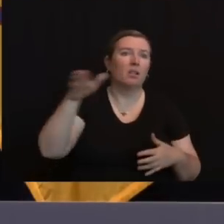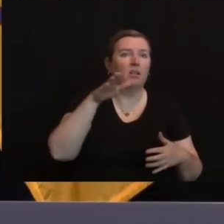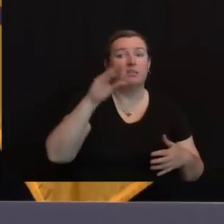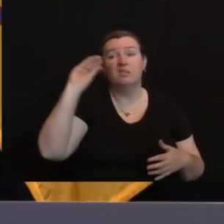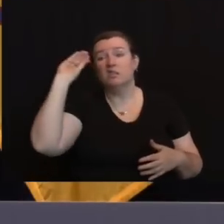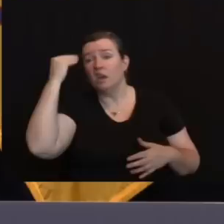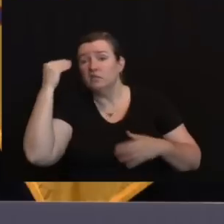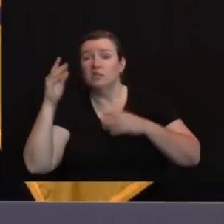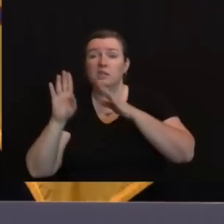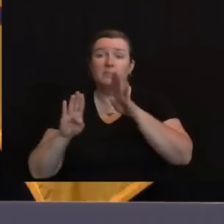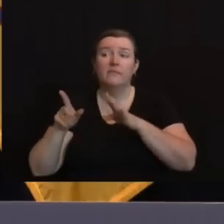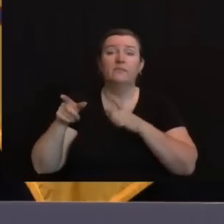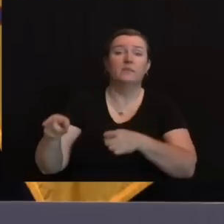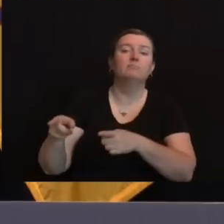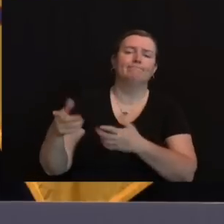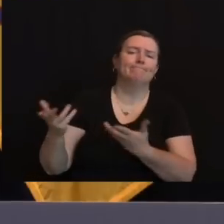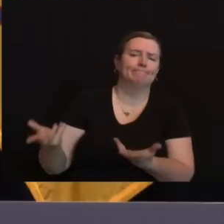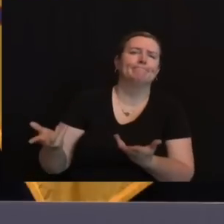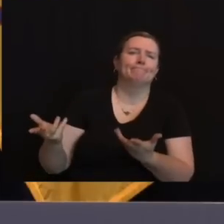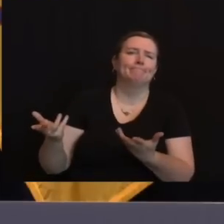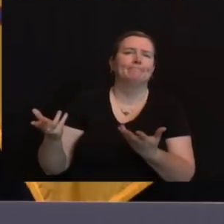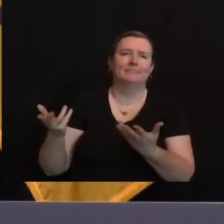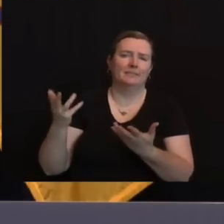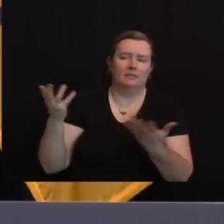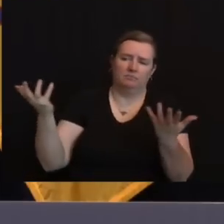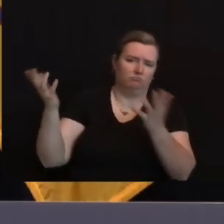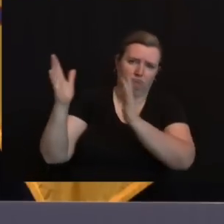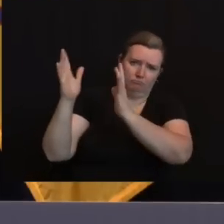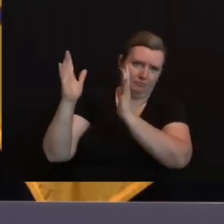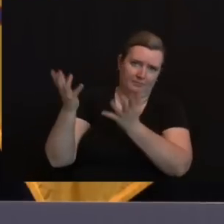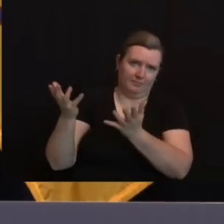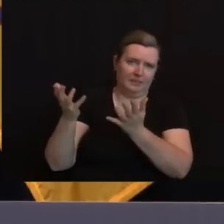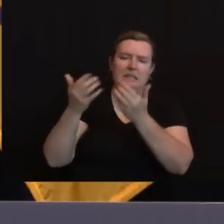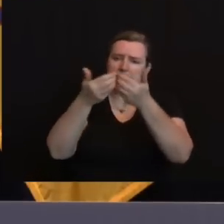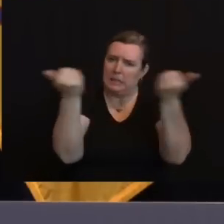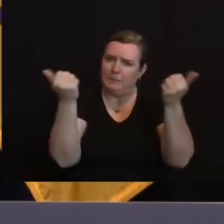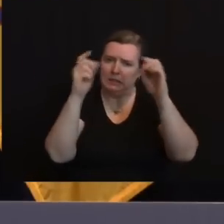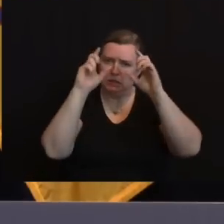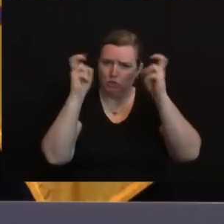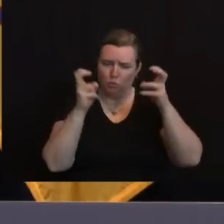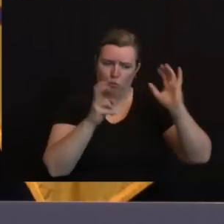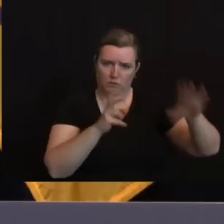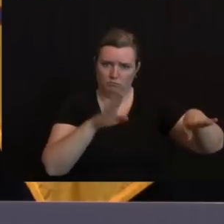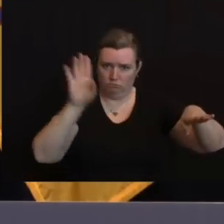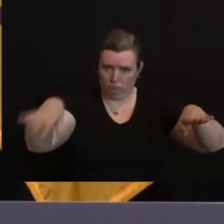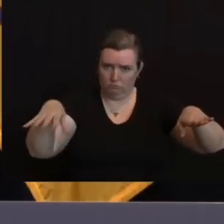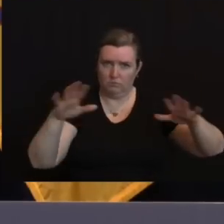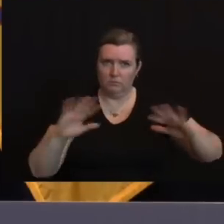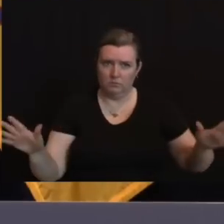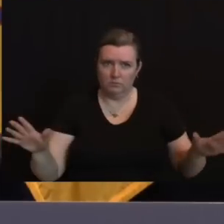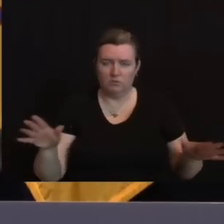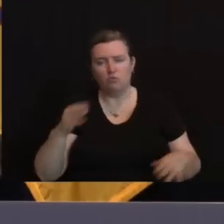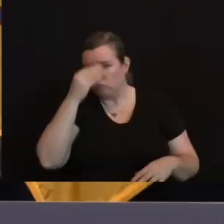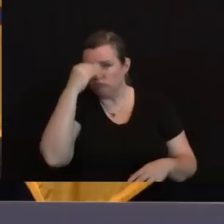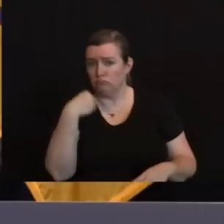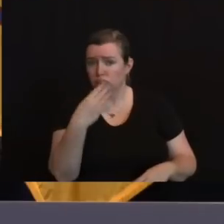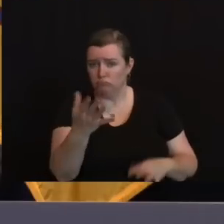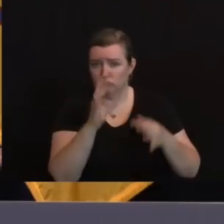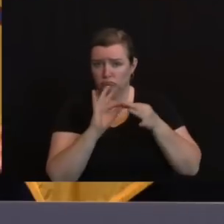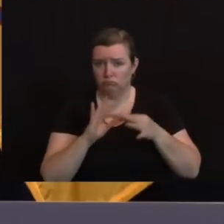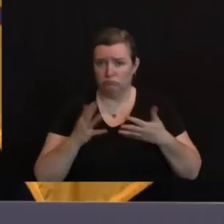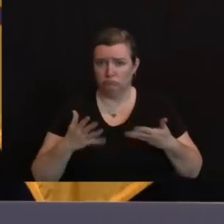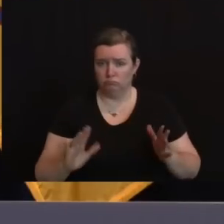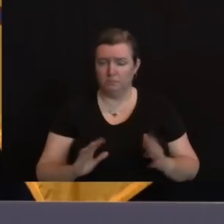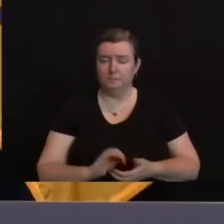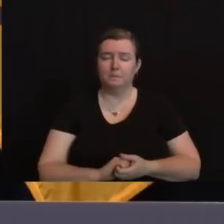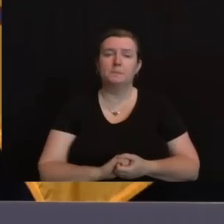need to deal with both separately. Wanted to get that off my chest. Thank you. It was not just an opportunity to